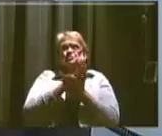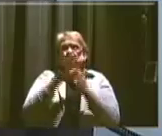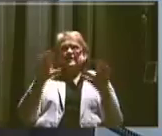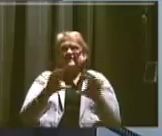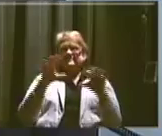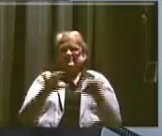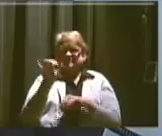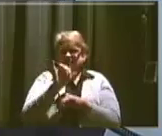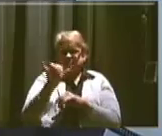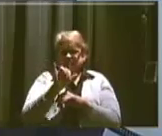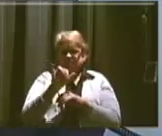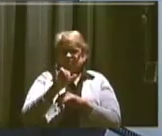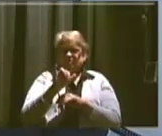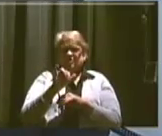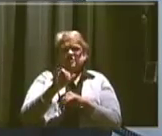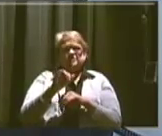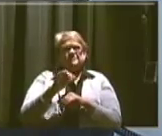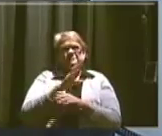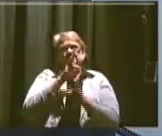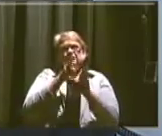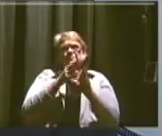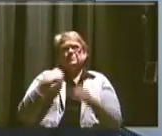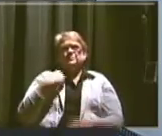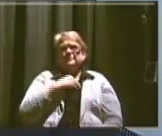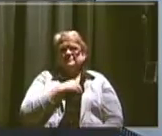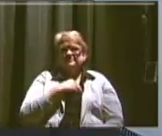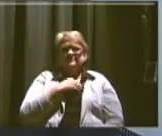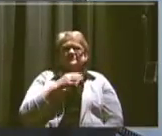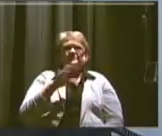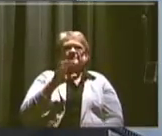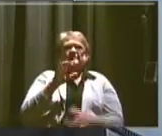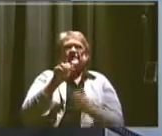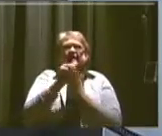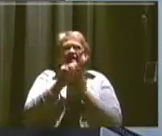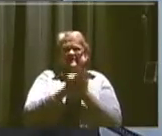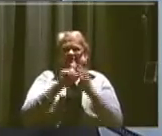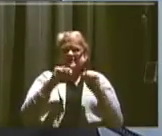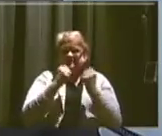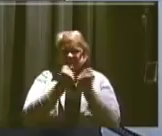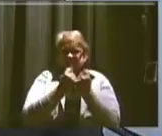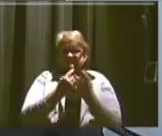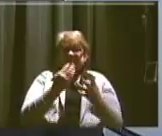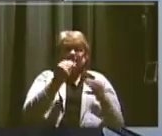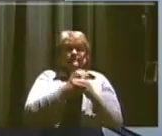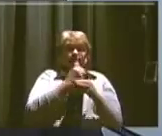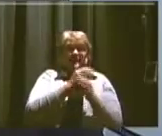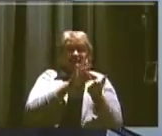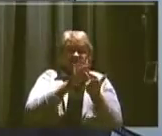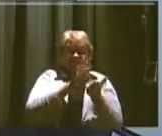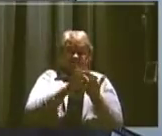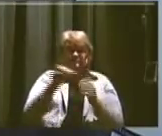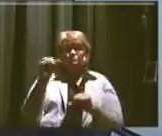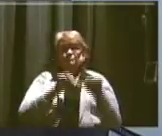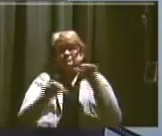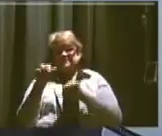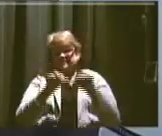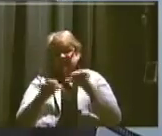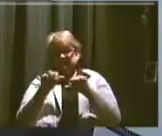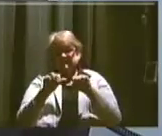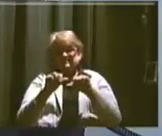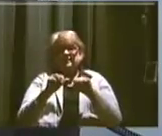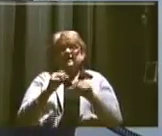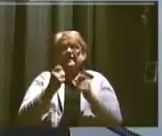of various academic teams, such as Math Counts, Science Olympiad, and Quick Recall and Written